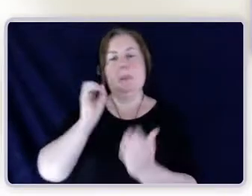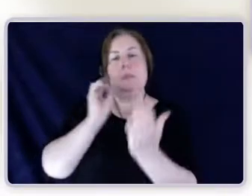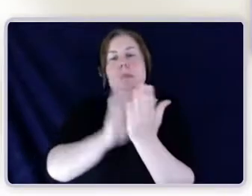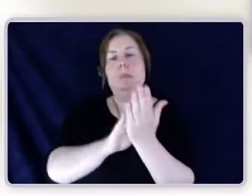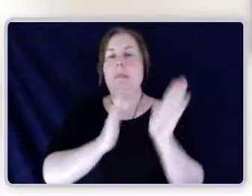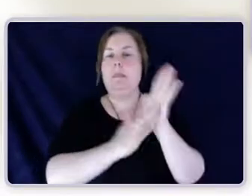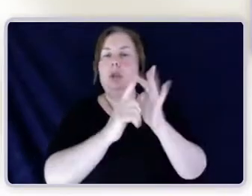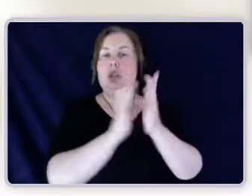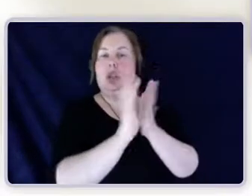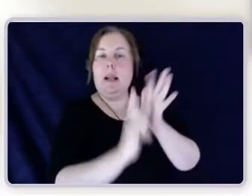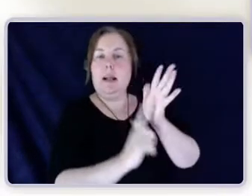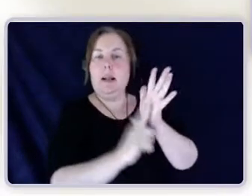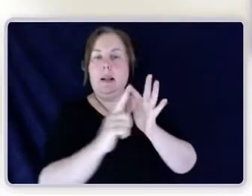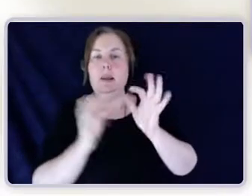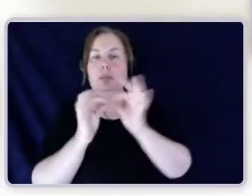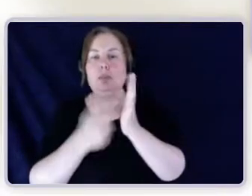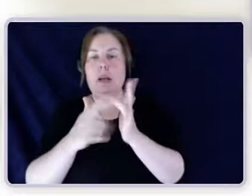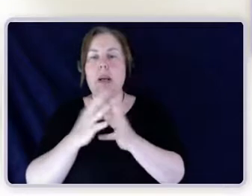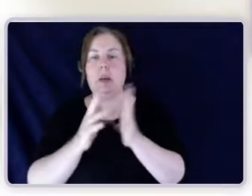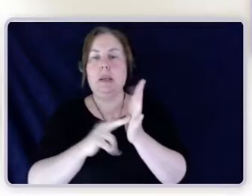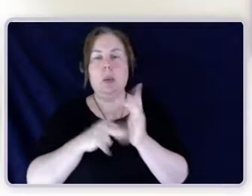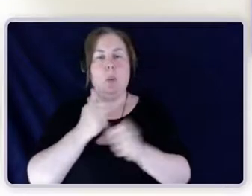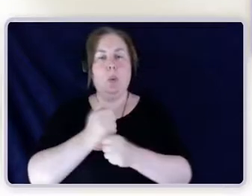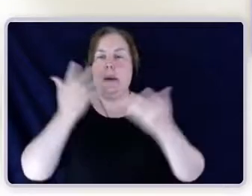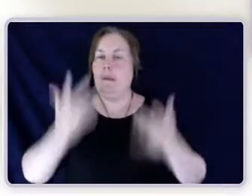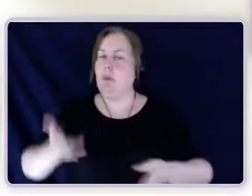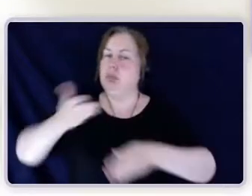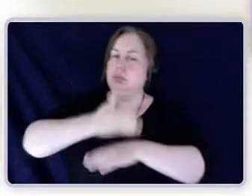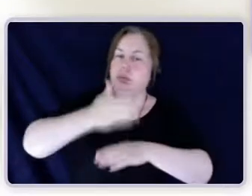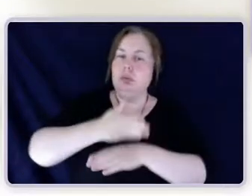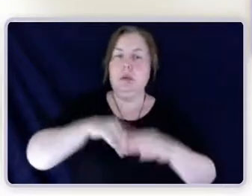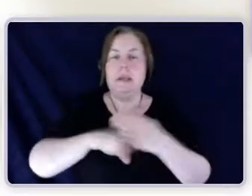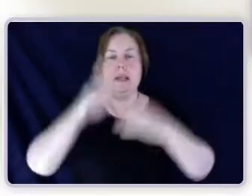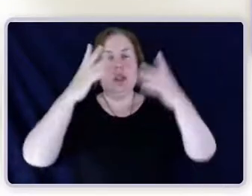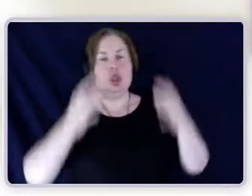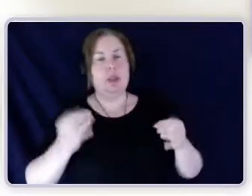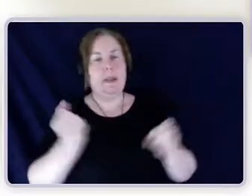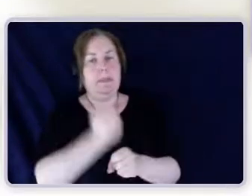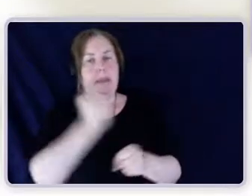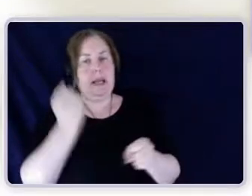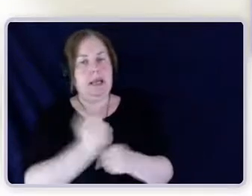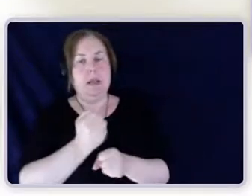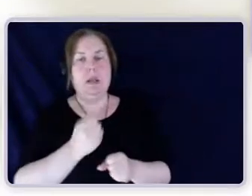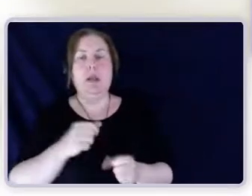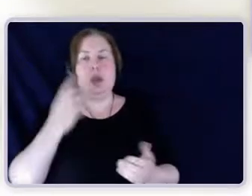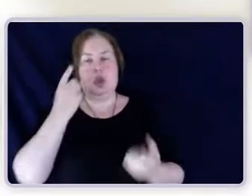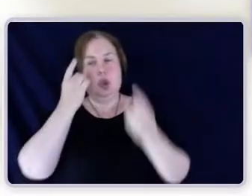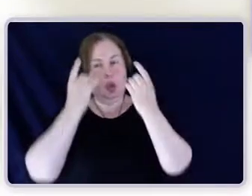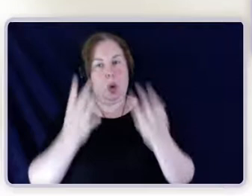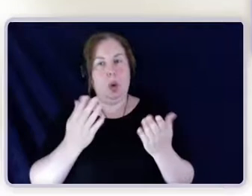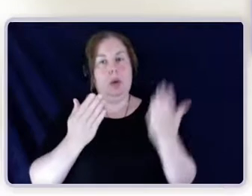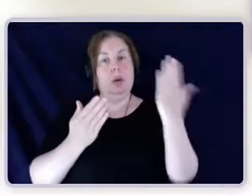area. And what she's drawn here is a contrast between the old Guardianship and Administration Act